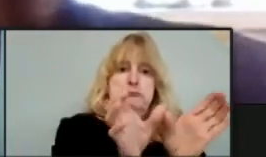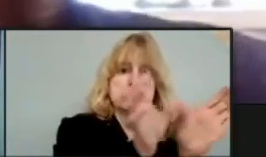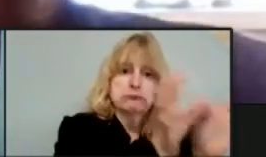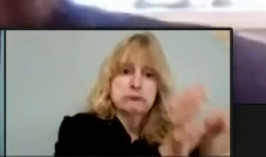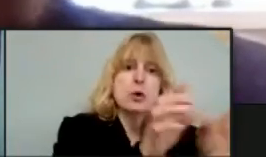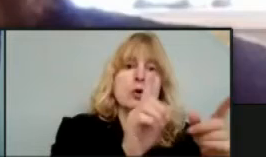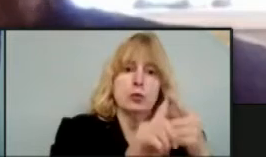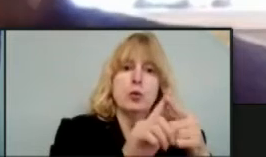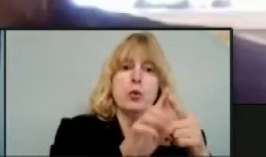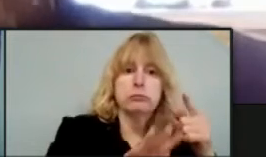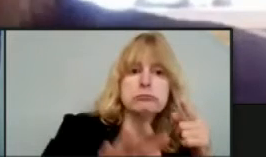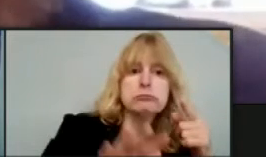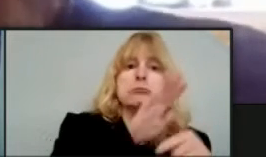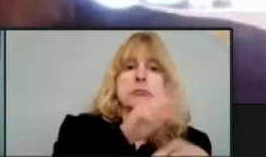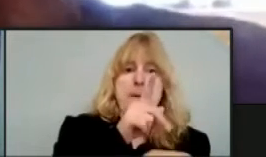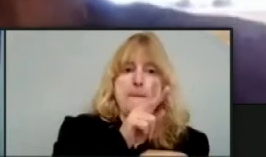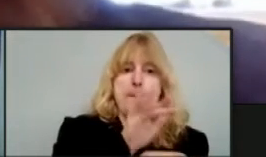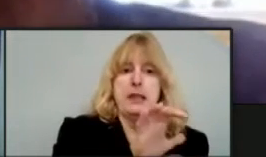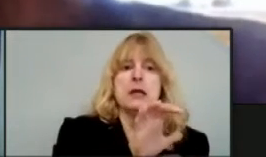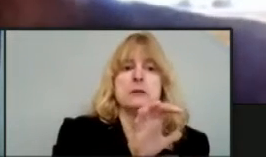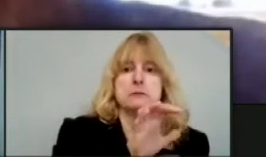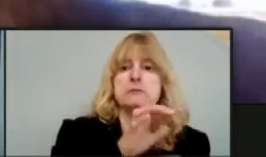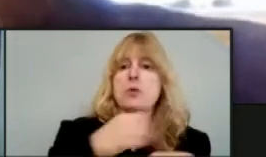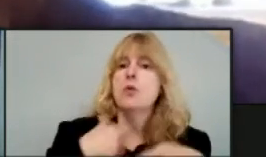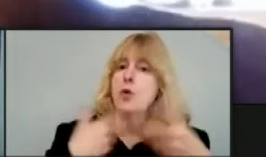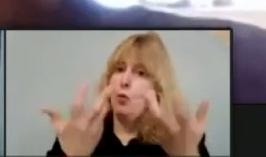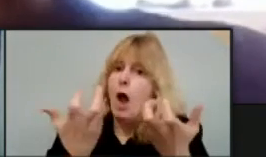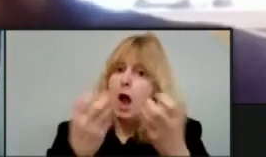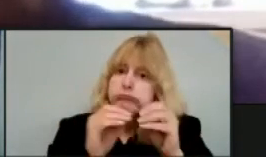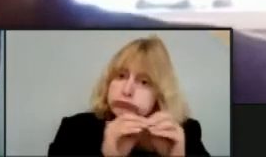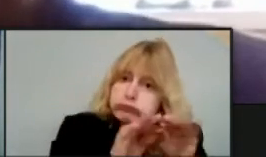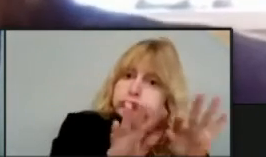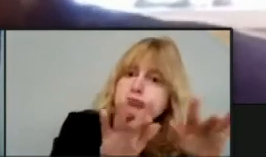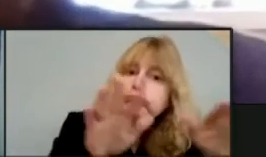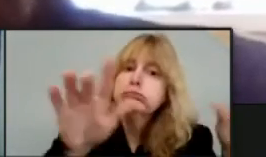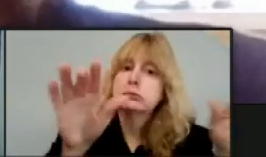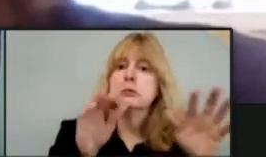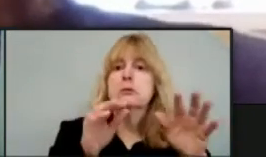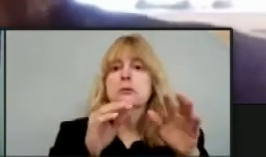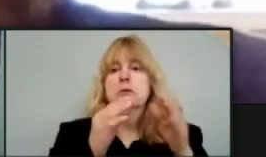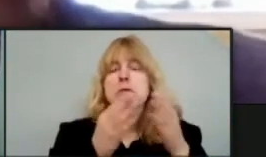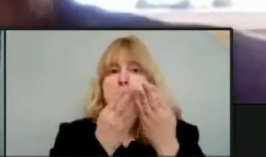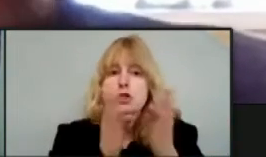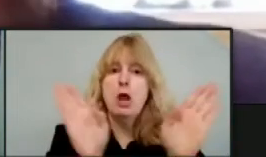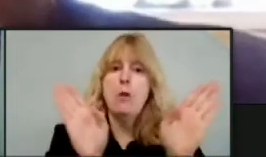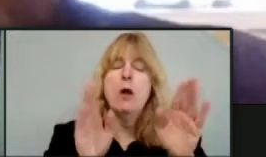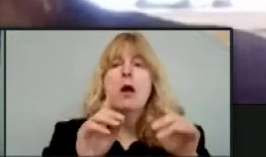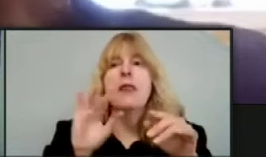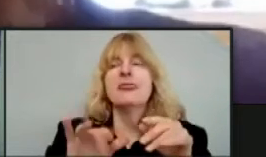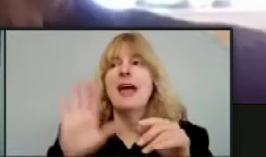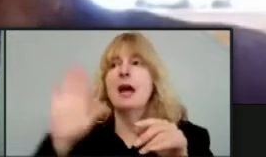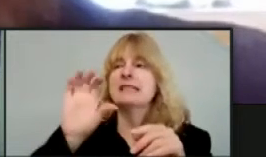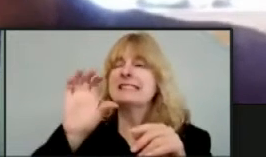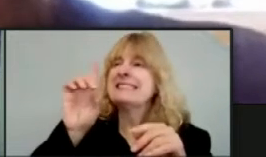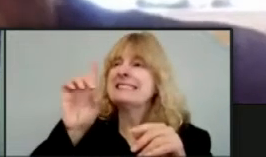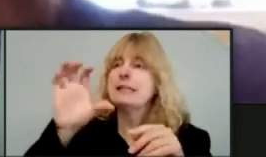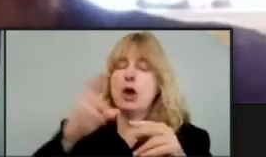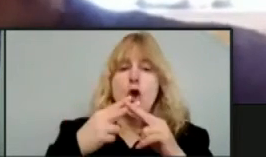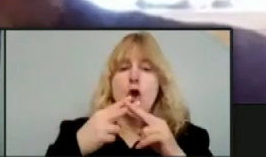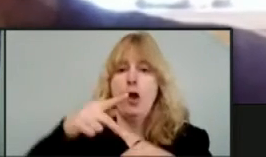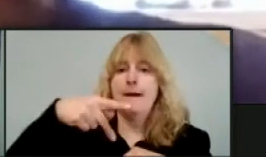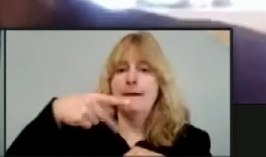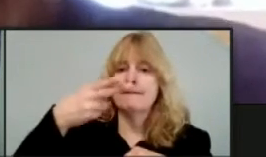this out as broadly as possible. Most of that is going to occur in what CDC defines it as a phase 2. And that's when it's open to the